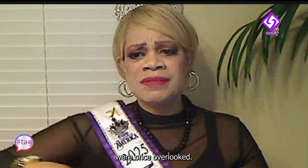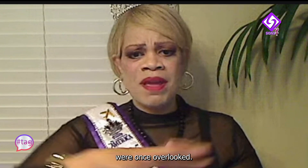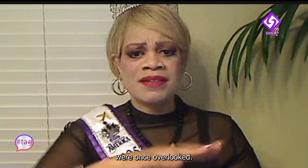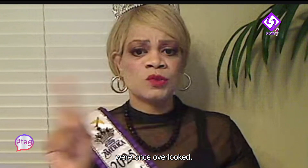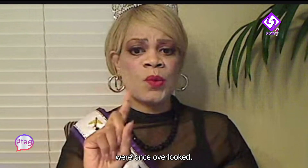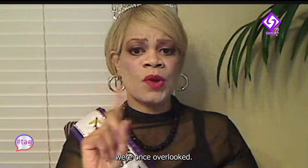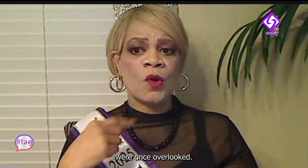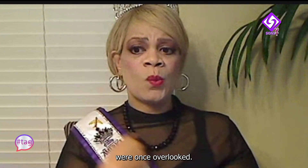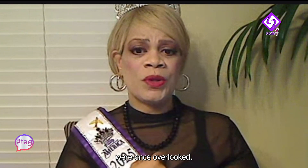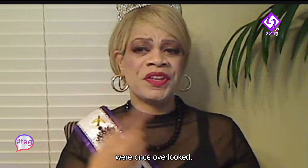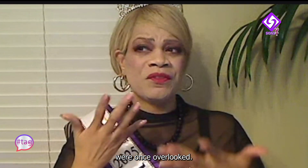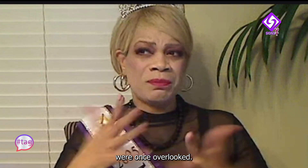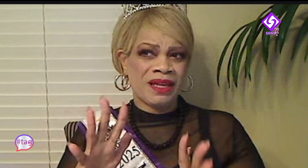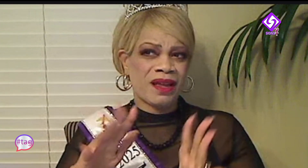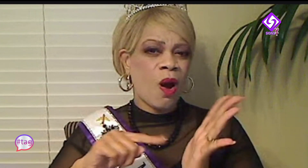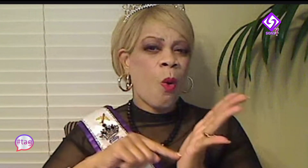once overlooked.